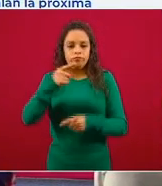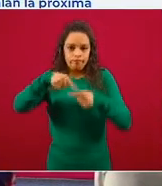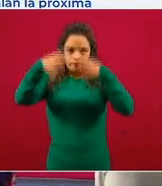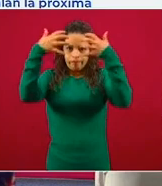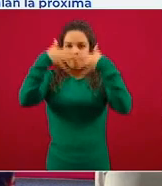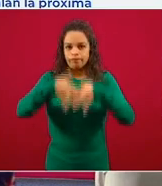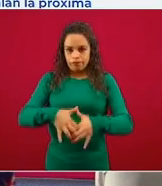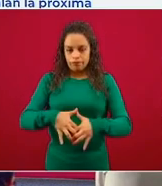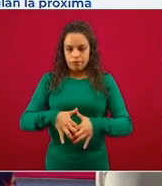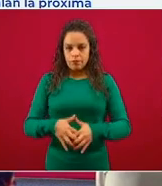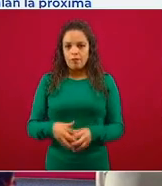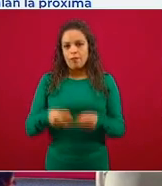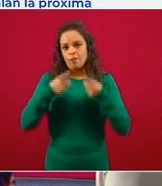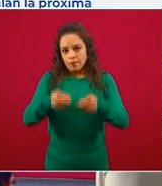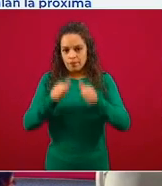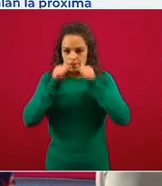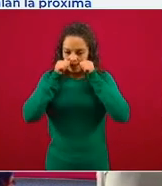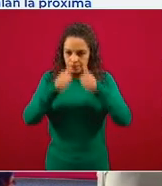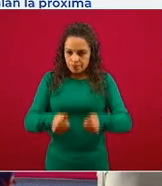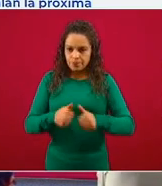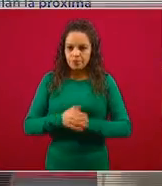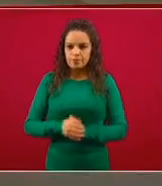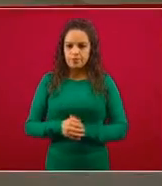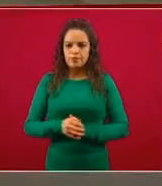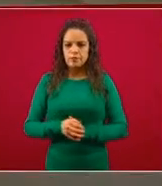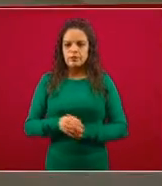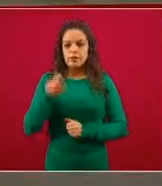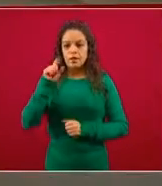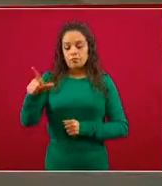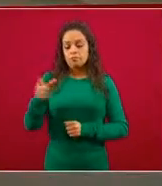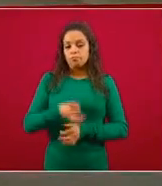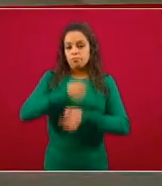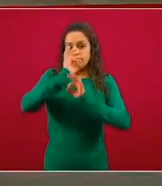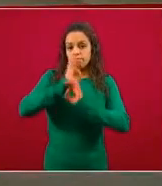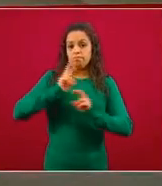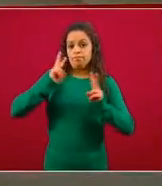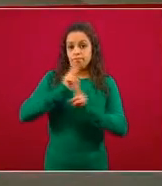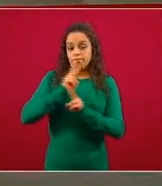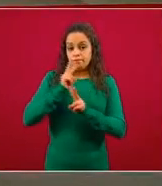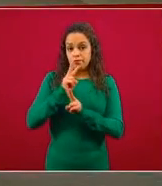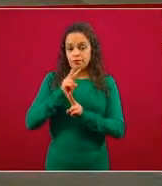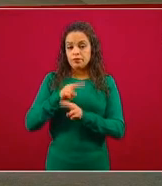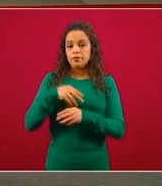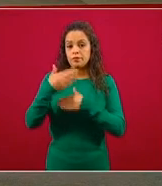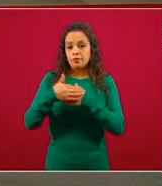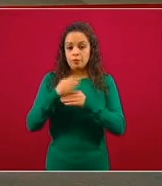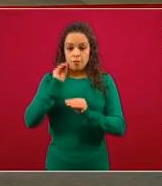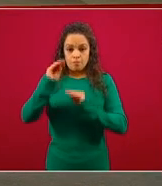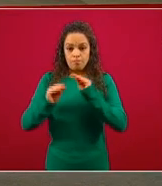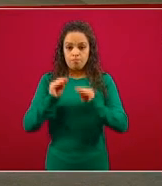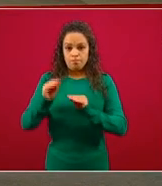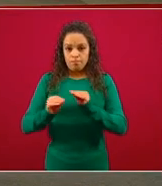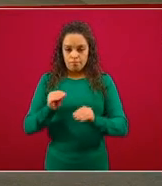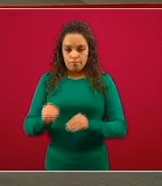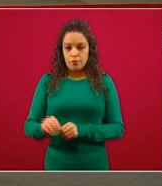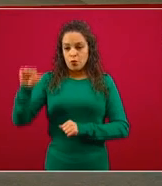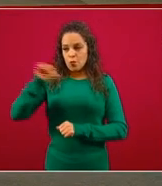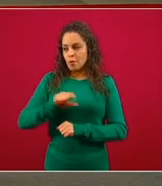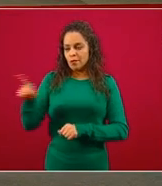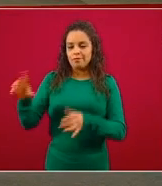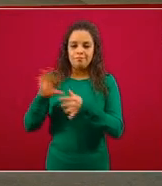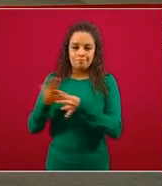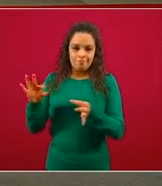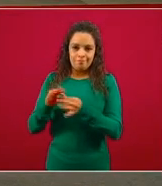The Mexican Institute for Social Security is going to support them with 17 ventilators.